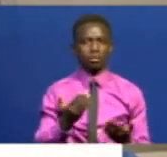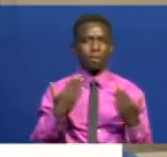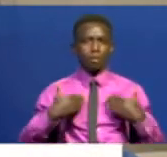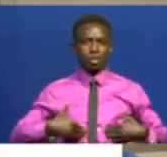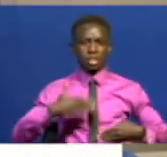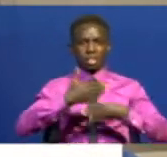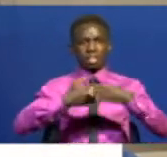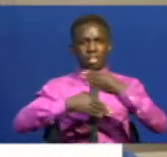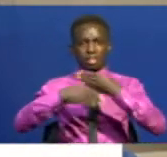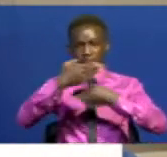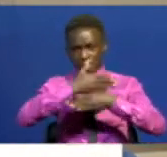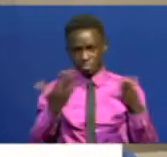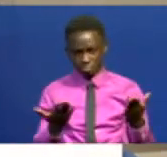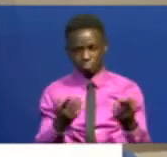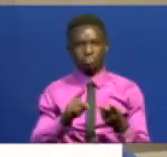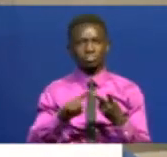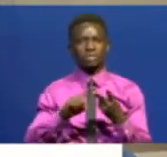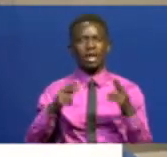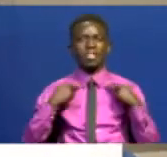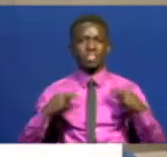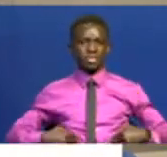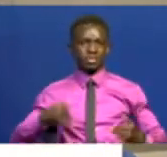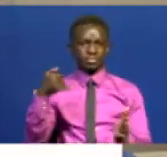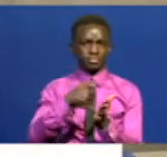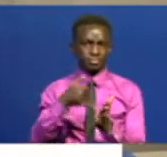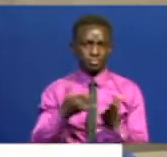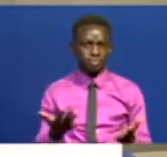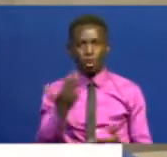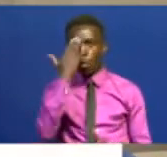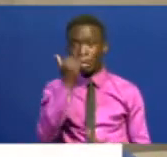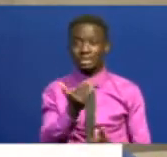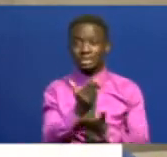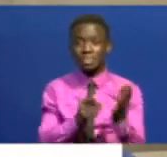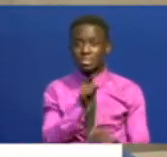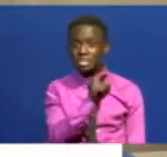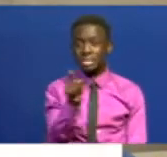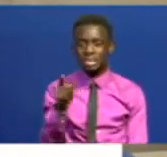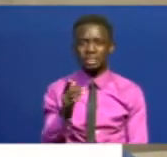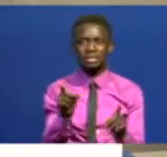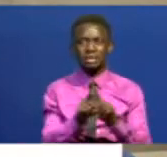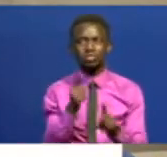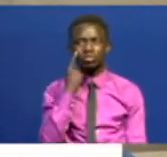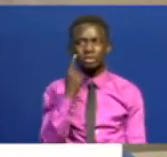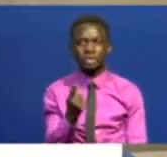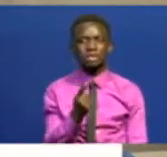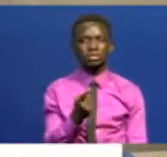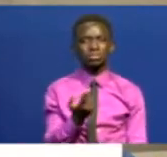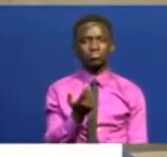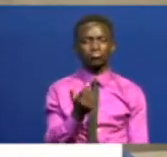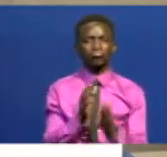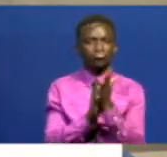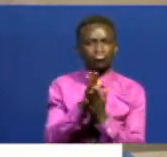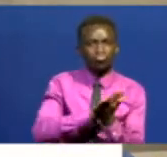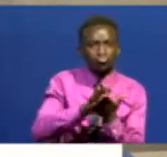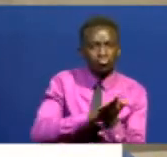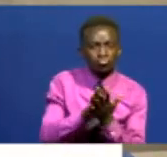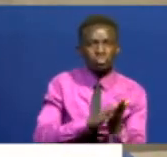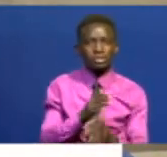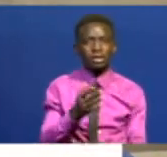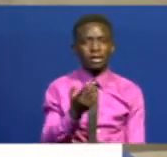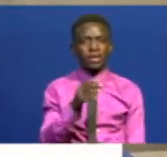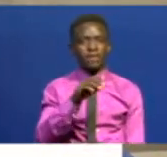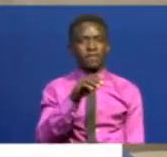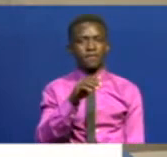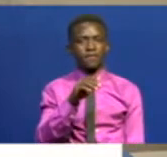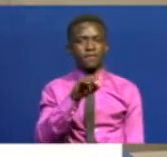and health, because some of them, like the sorghums and the finger millets, have low glycemic index. They